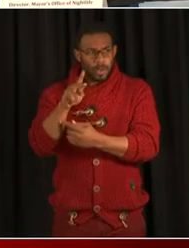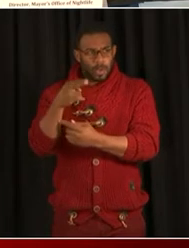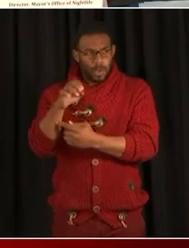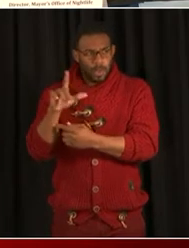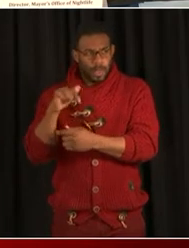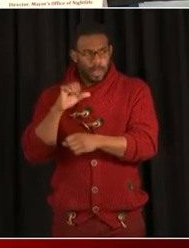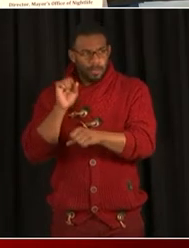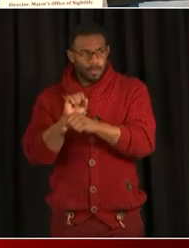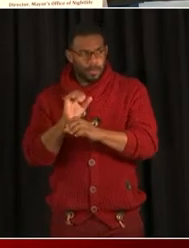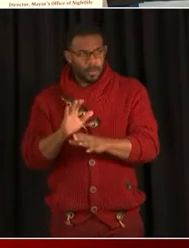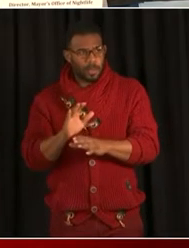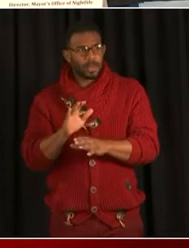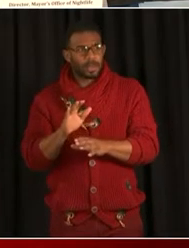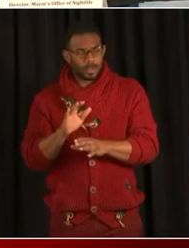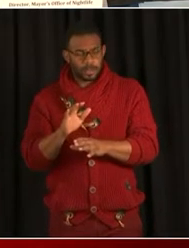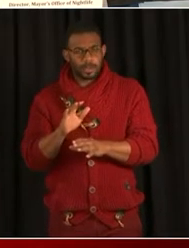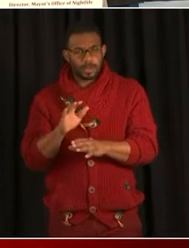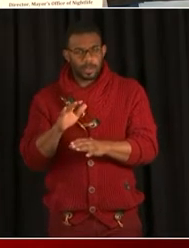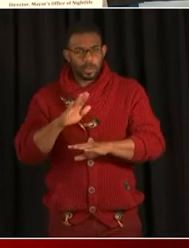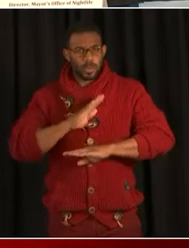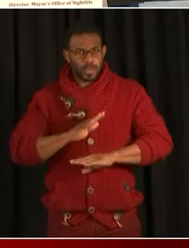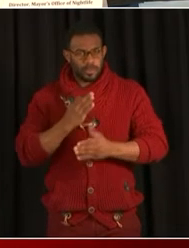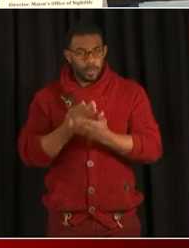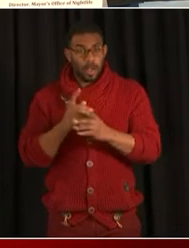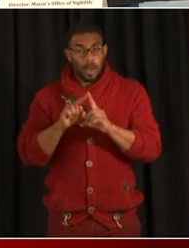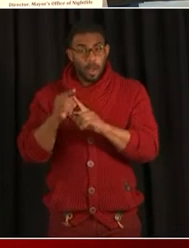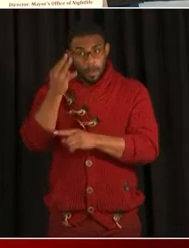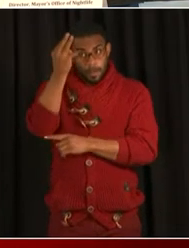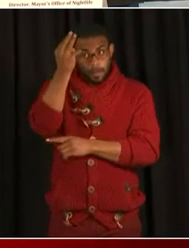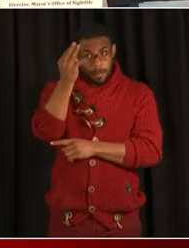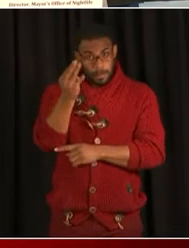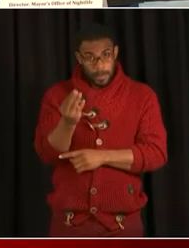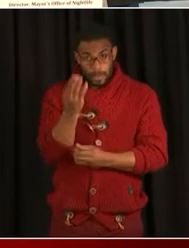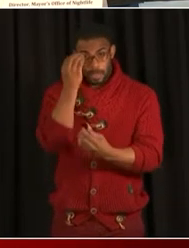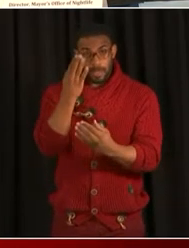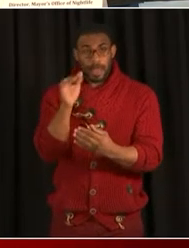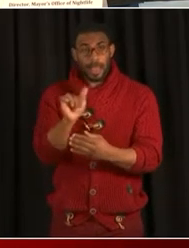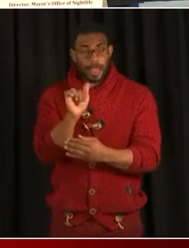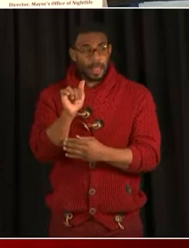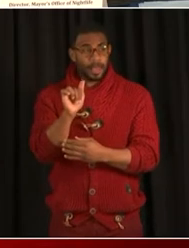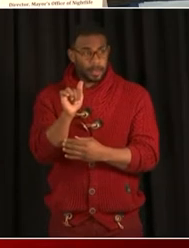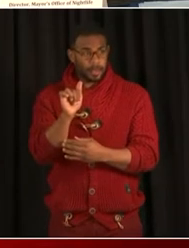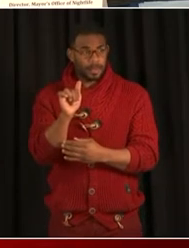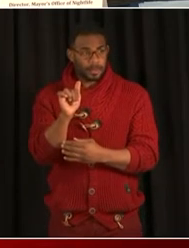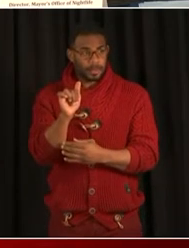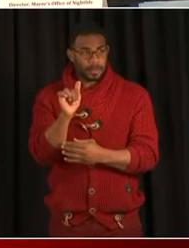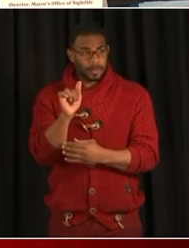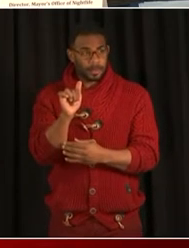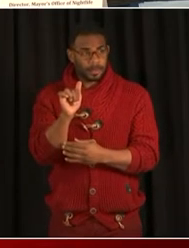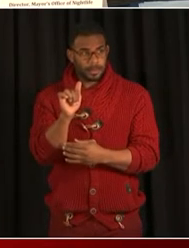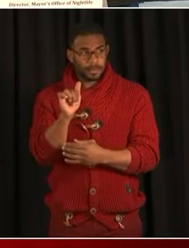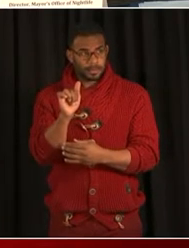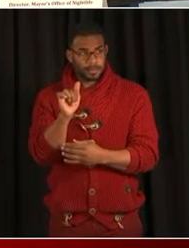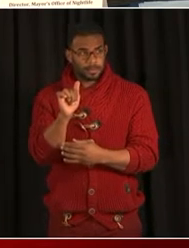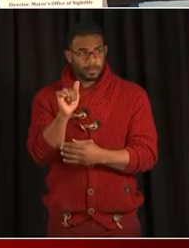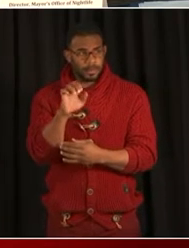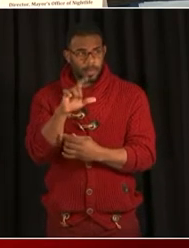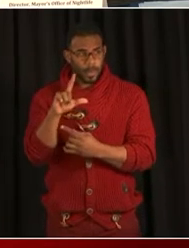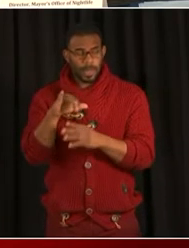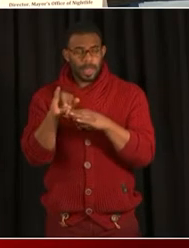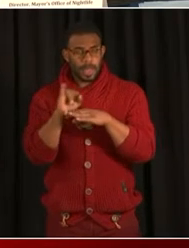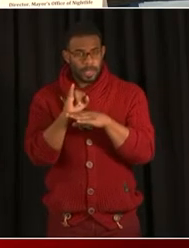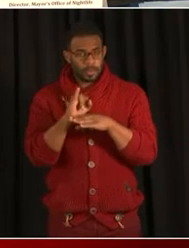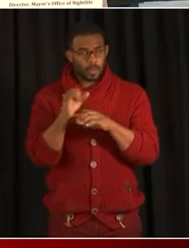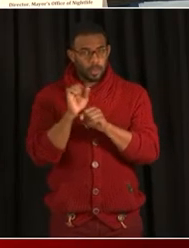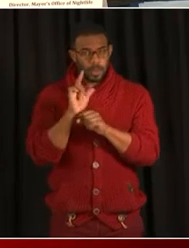have a workers relief fund, and also on Mondays at Hook Hall, industry